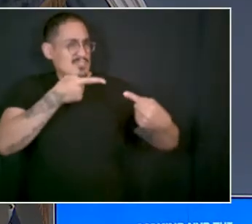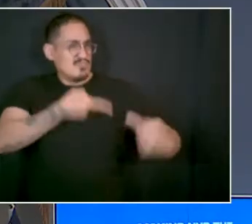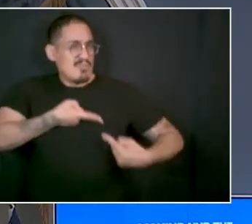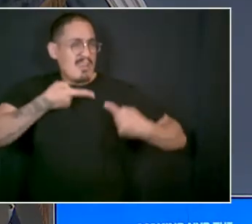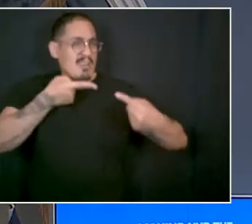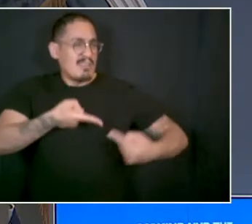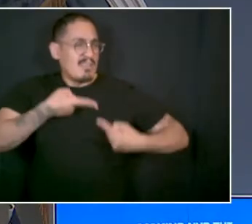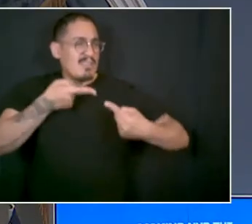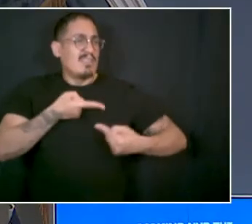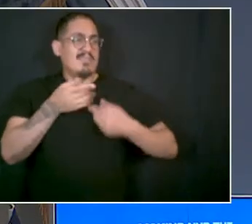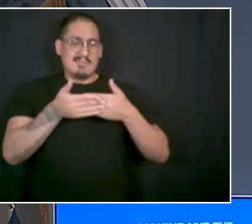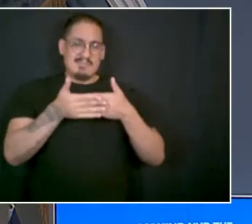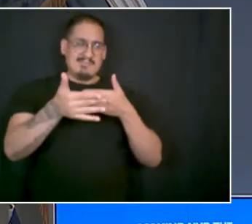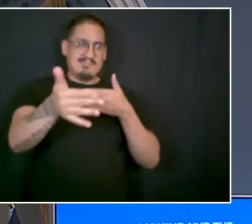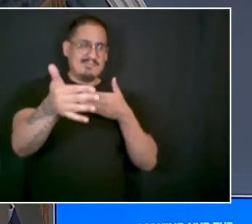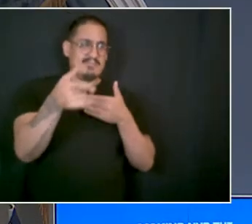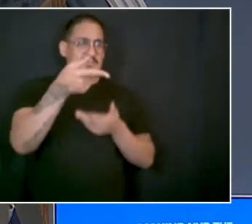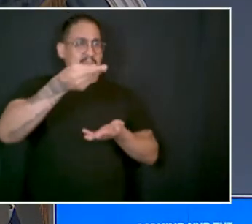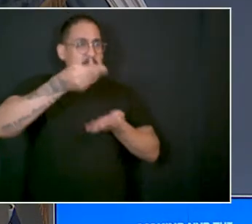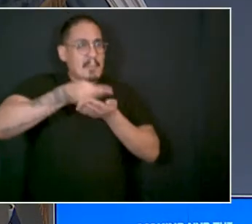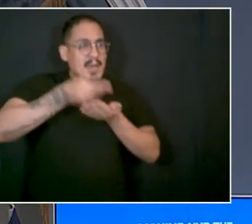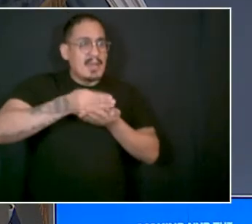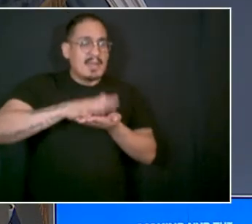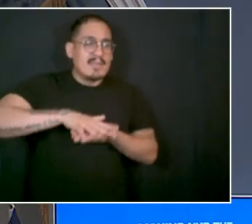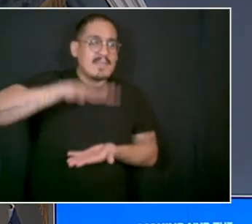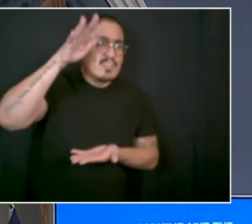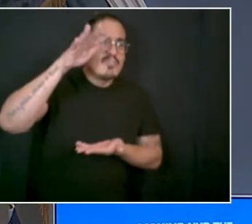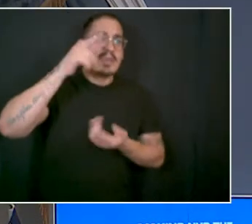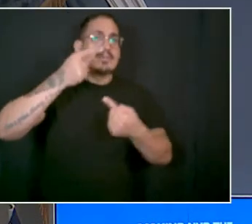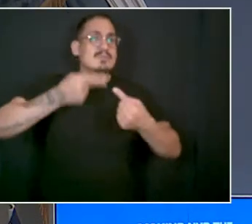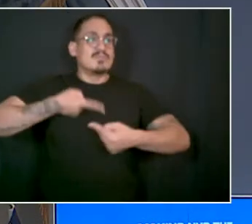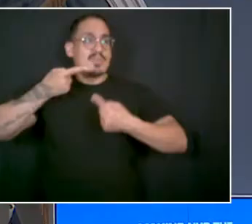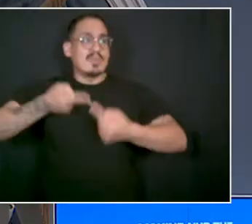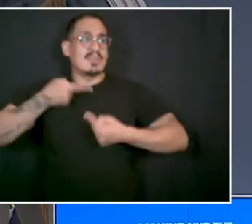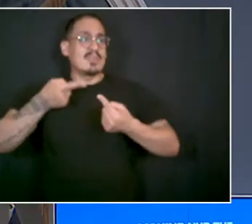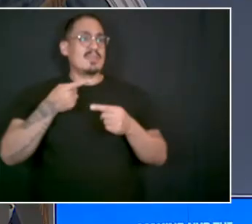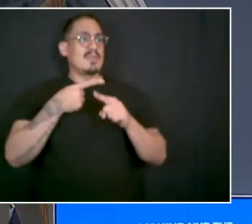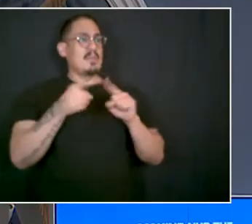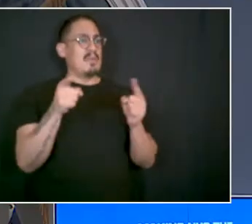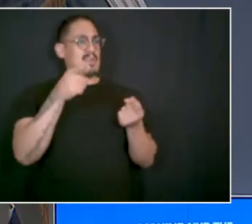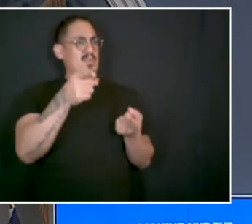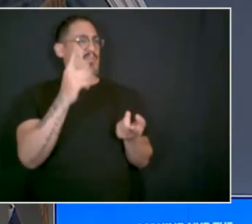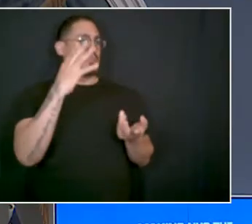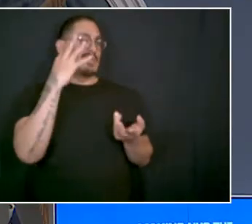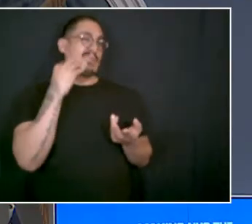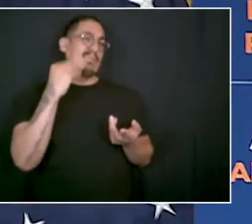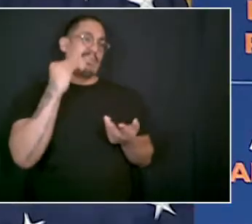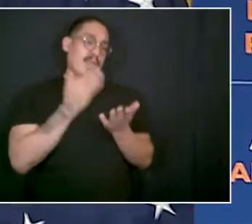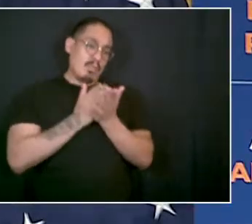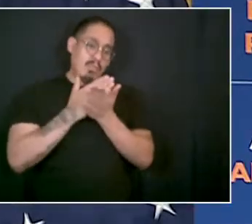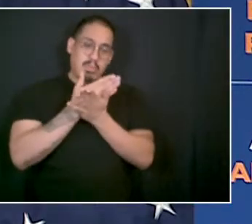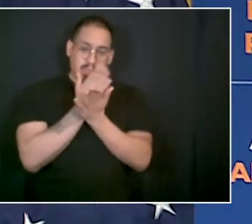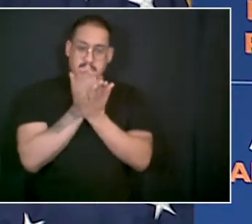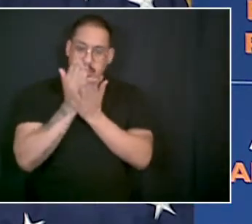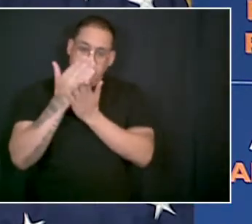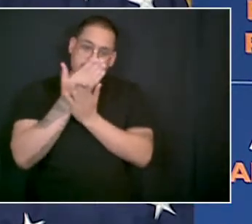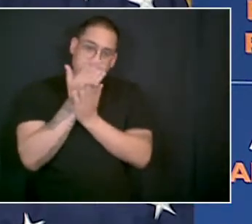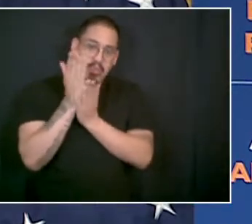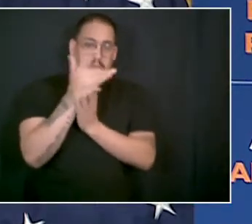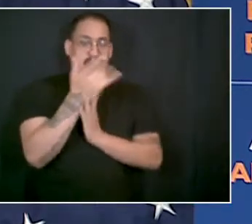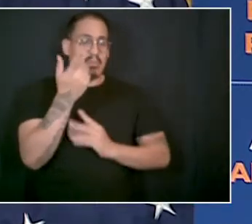You've been through a lot. The city's been through a lot. Why? Why do you want a second term? Listen, and I love that